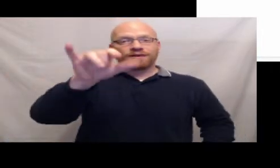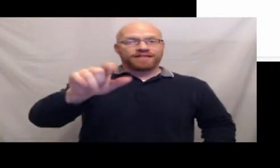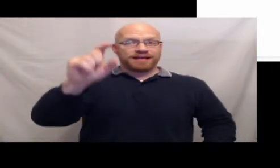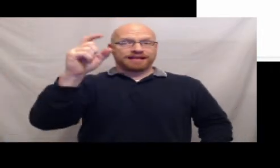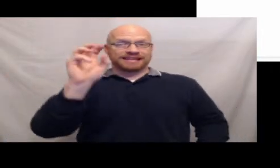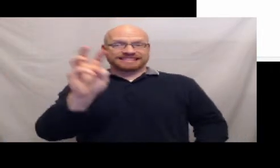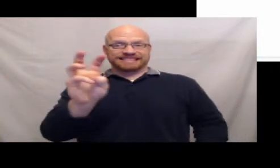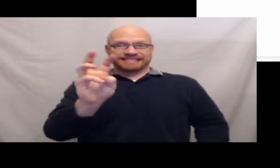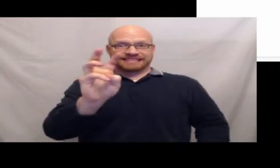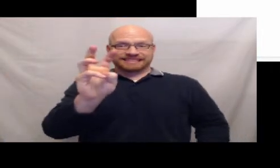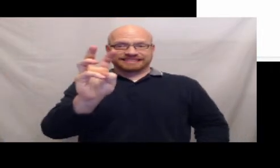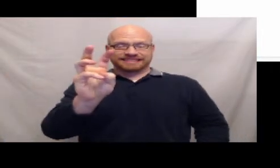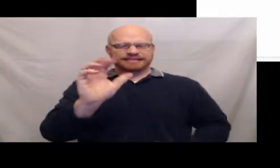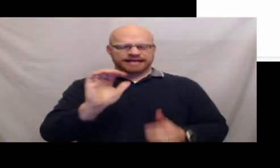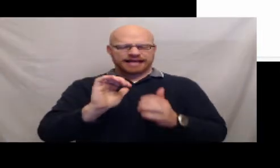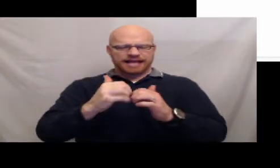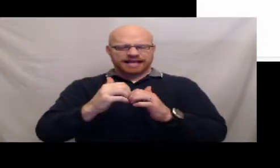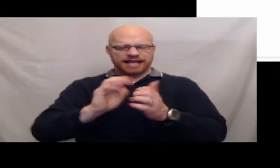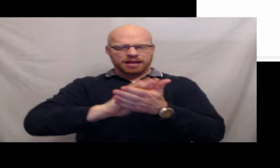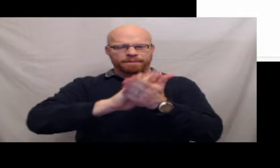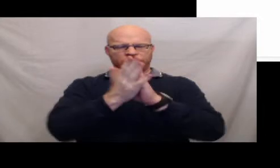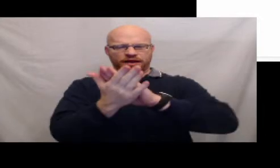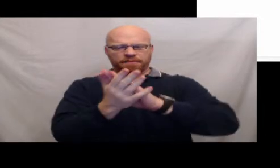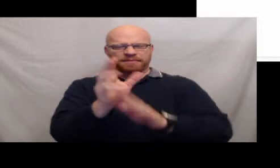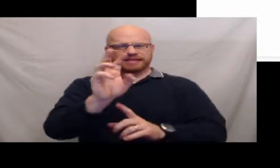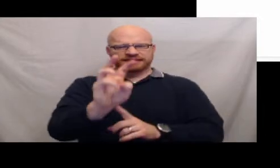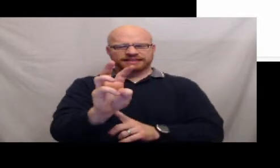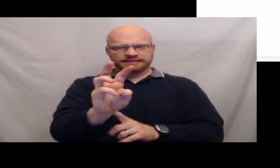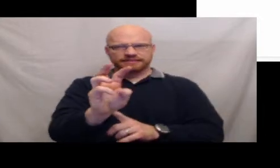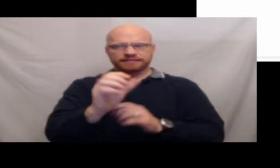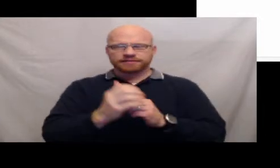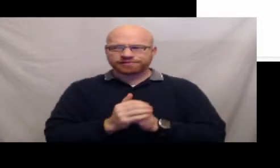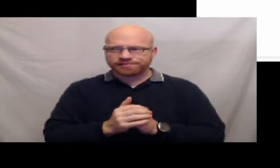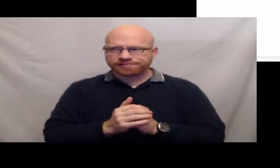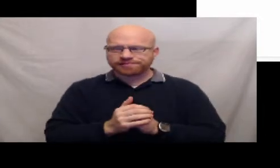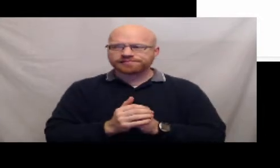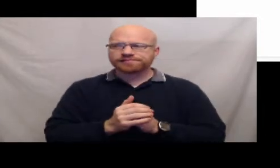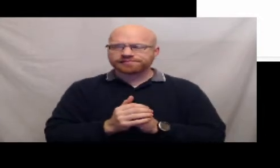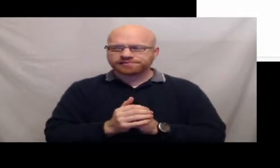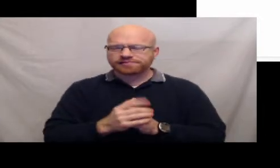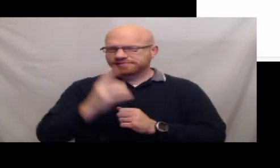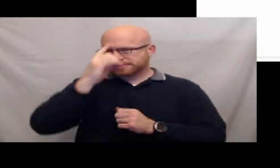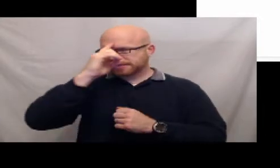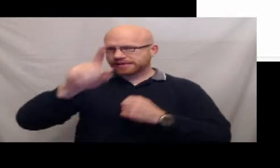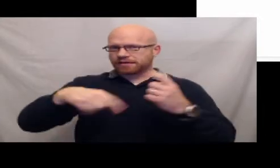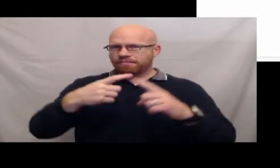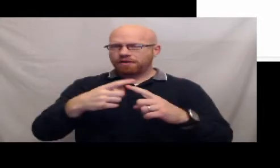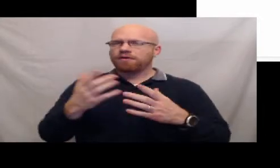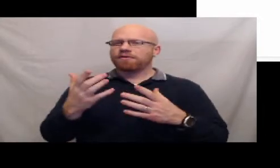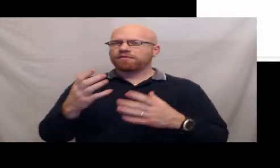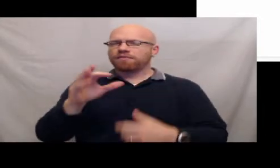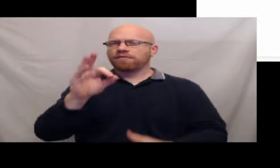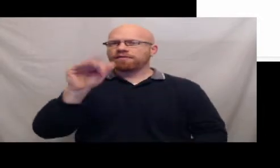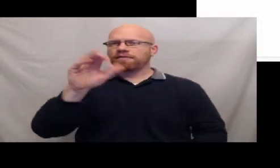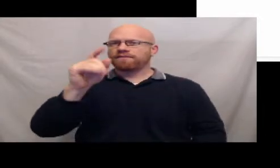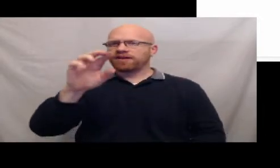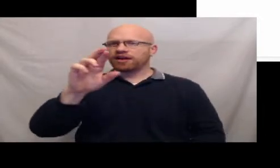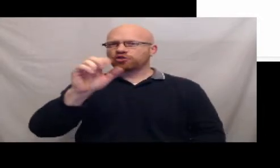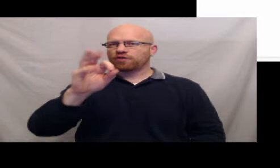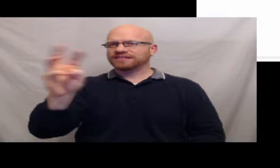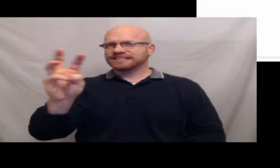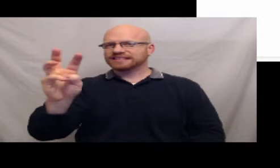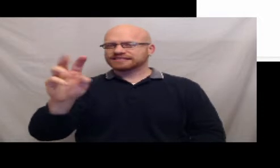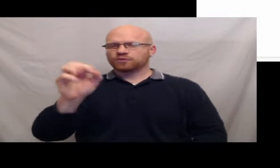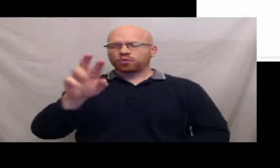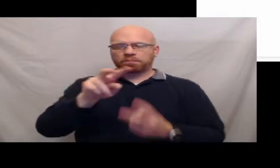As we look at the 6, our third term, so how does 6 come to be? We need